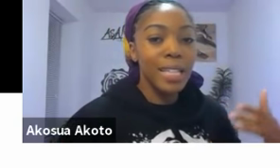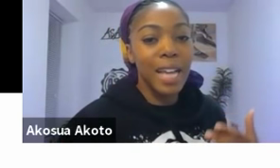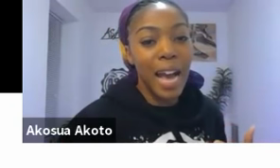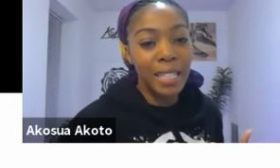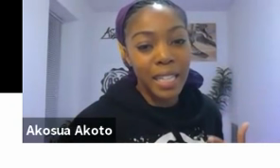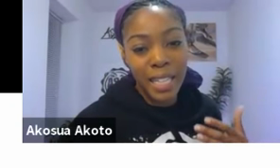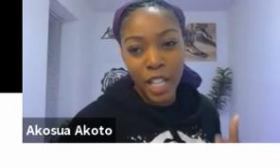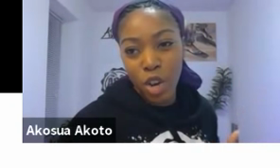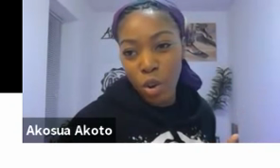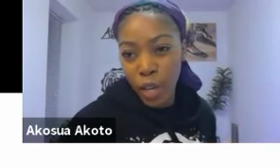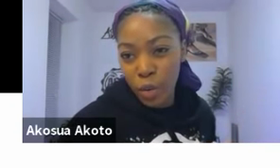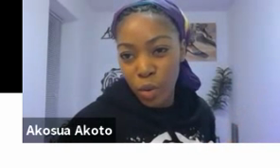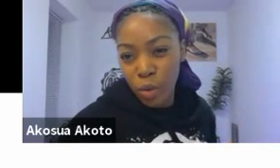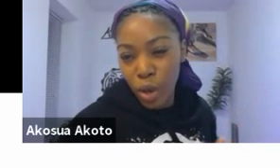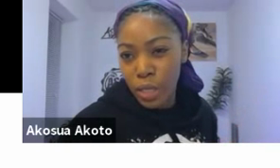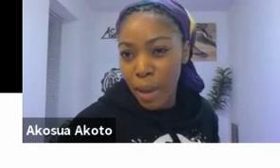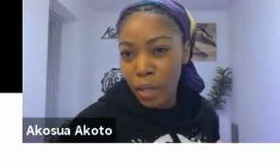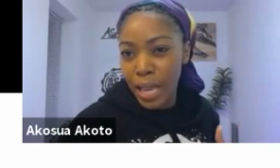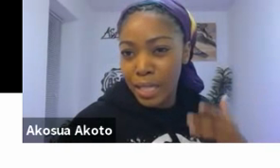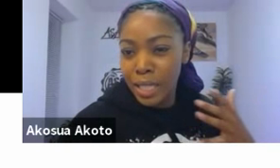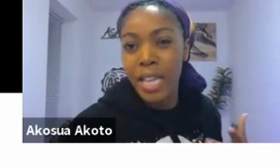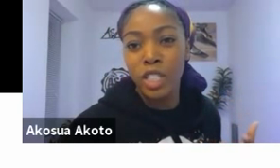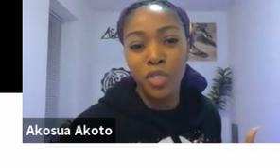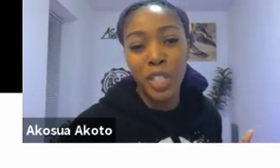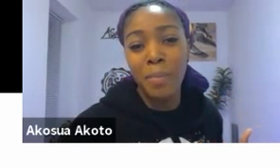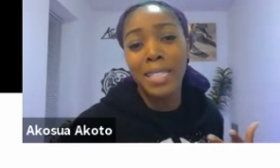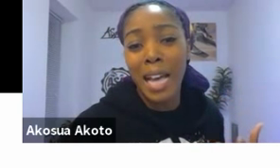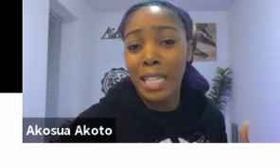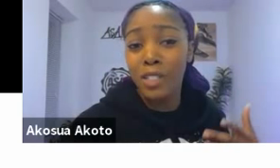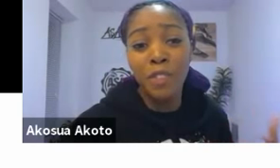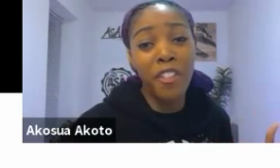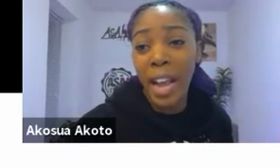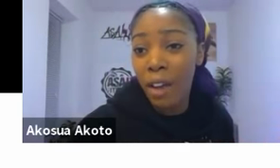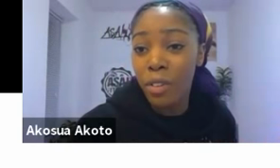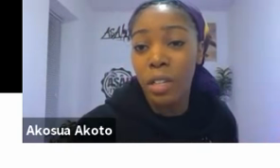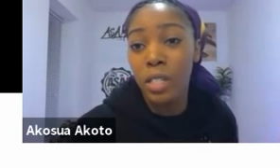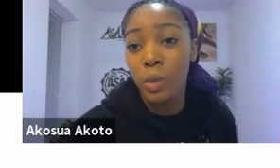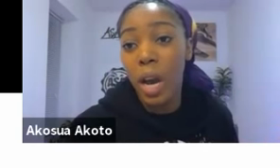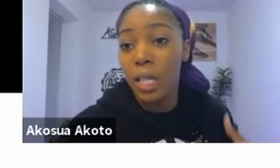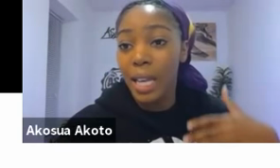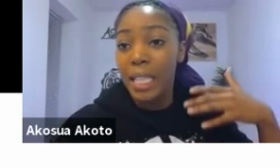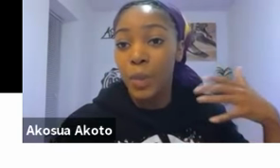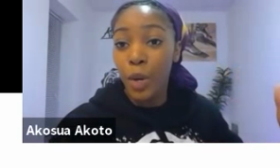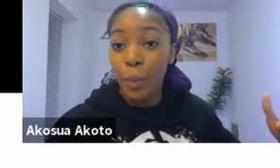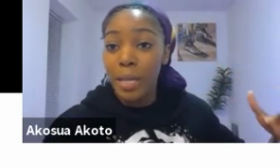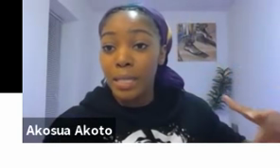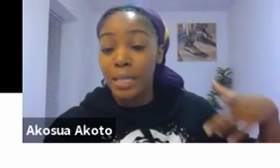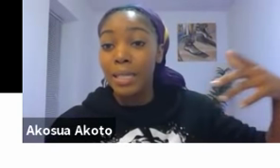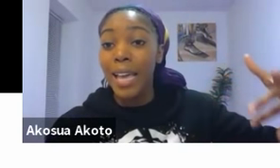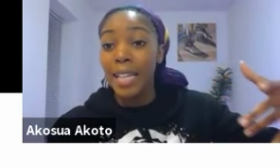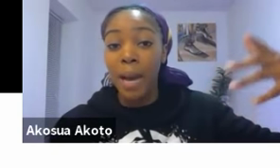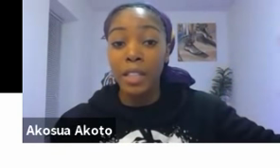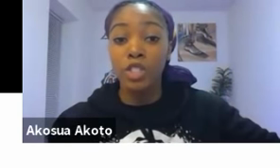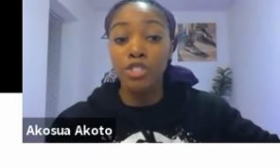so that's the idea. And I know Kwaku talked about that change in rhythm. That's very African as well. And it has a purpose